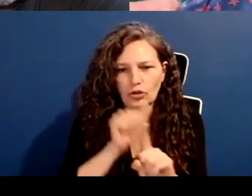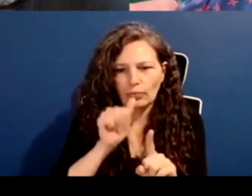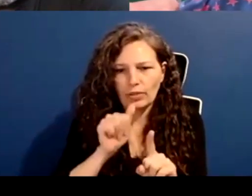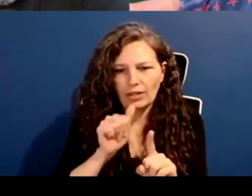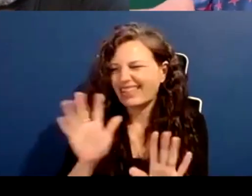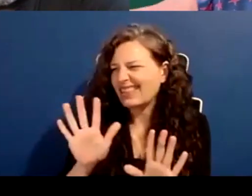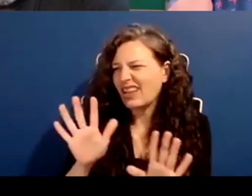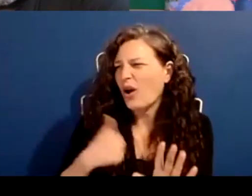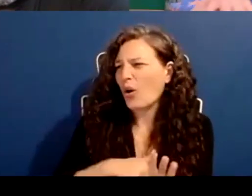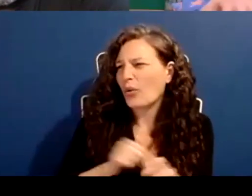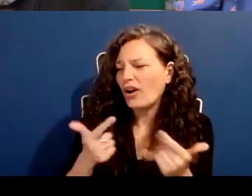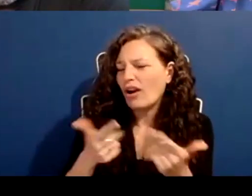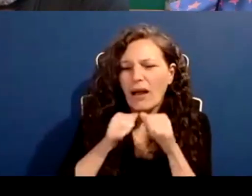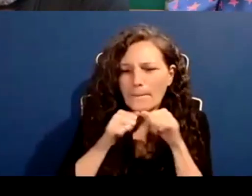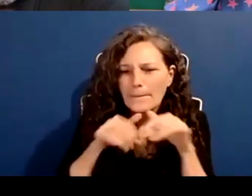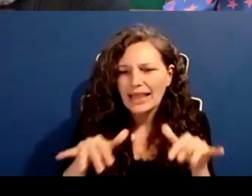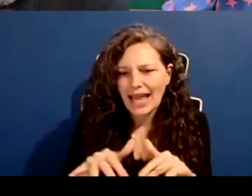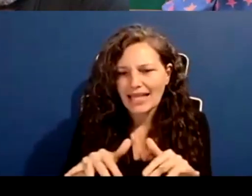all blessed if we have